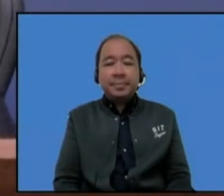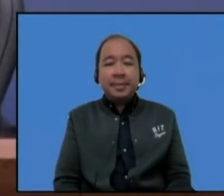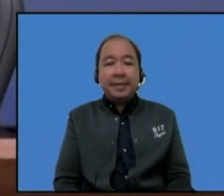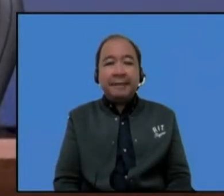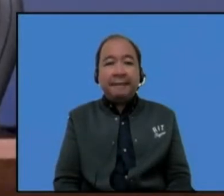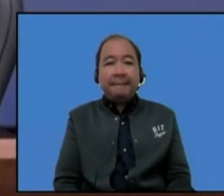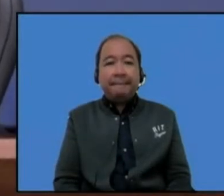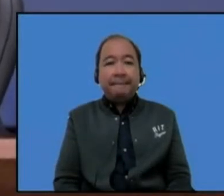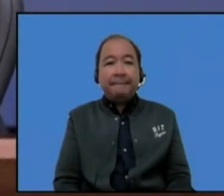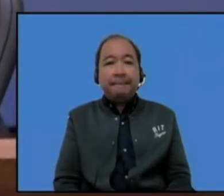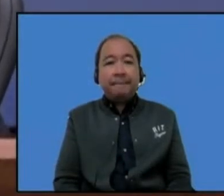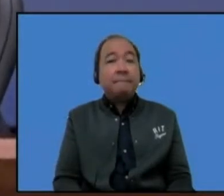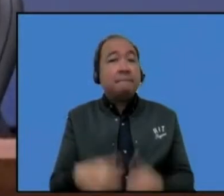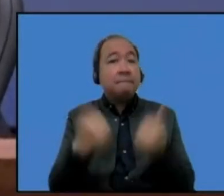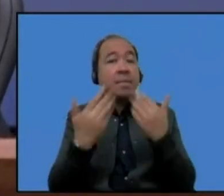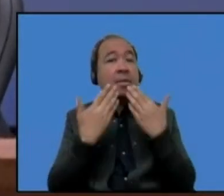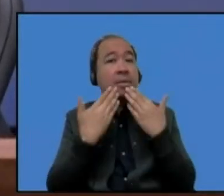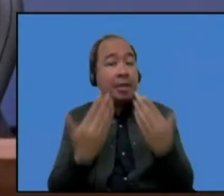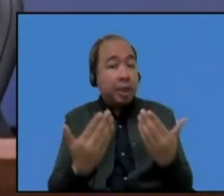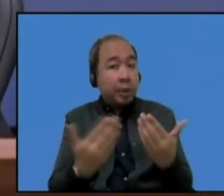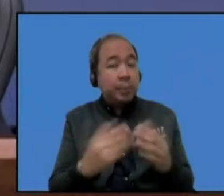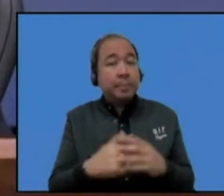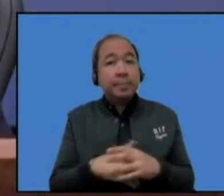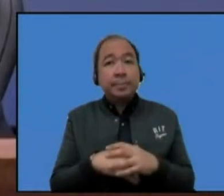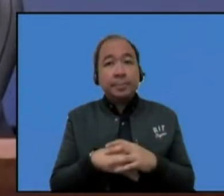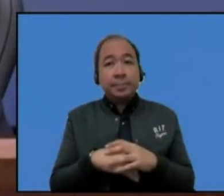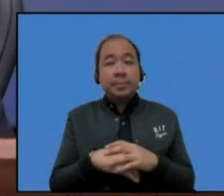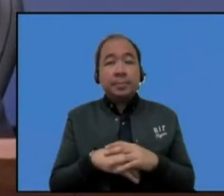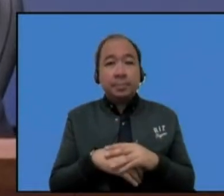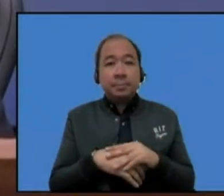So thank you so much.